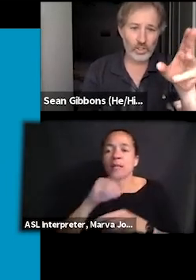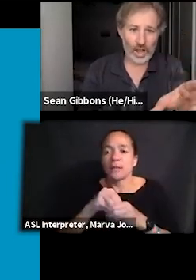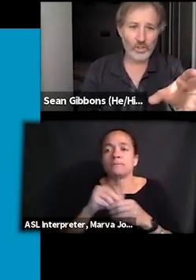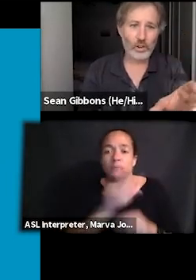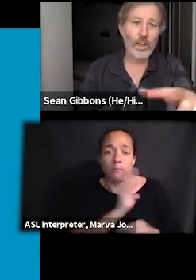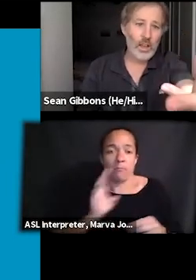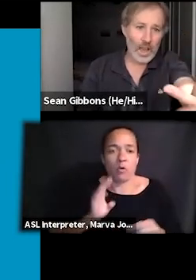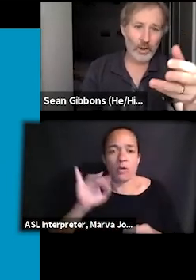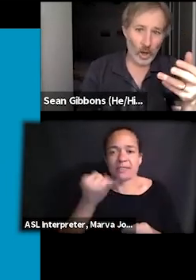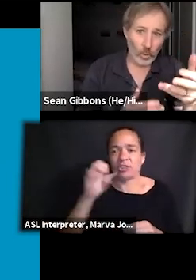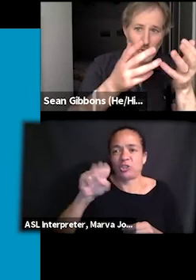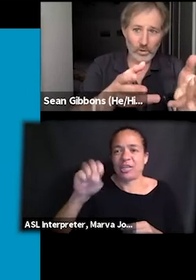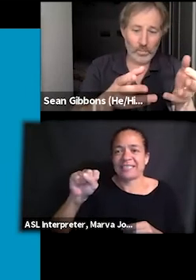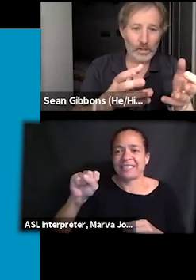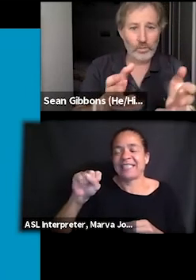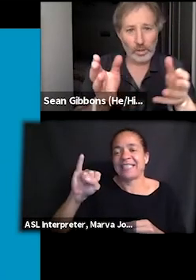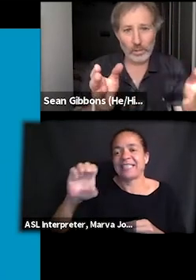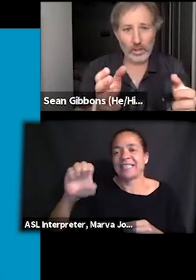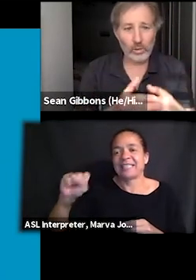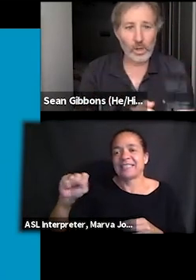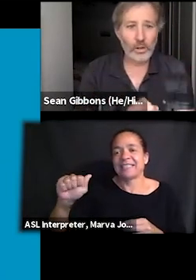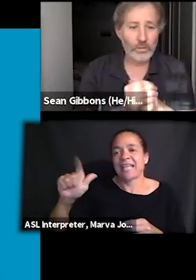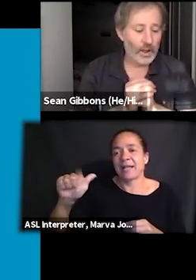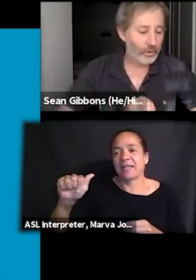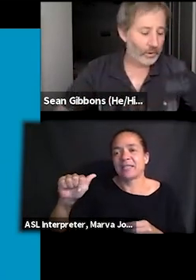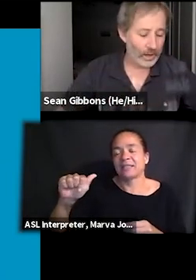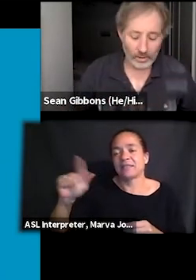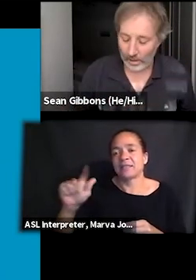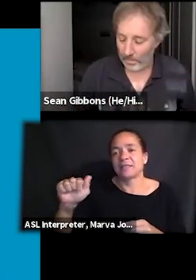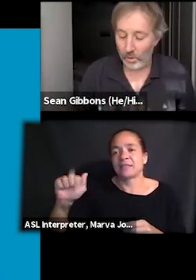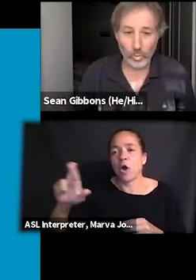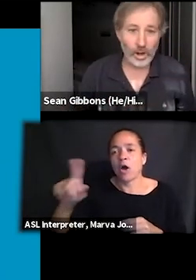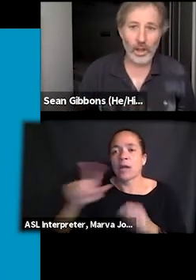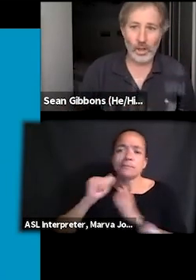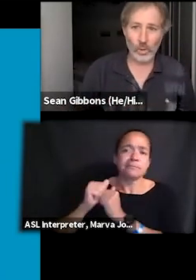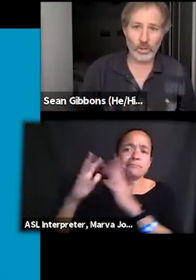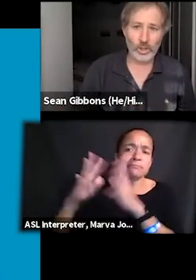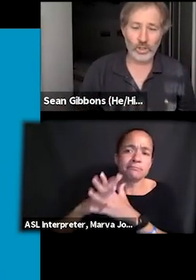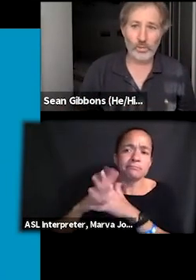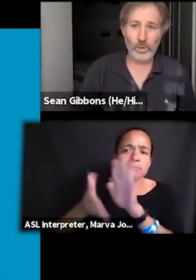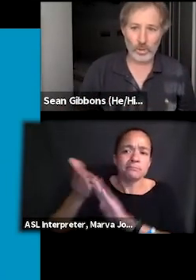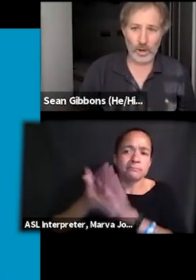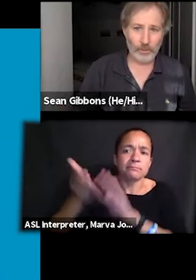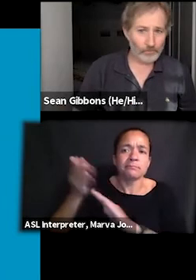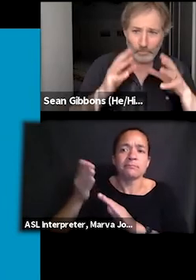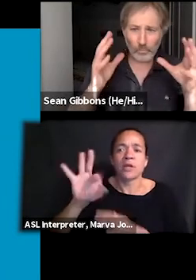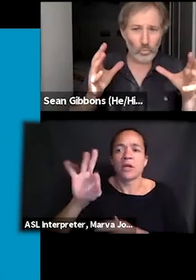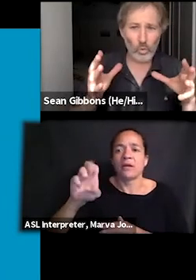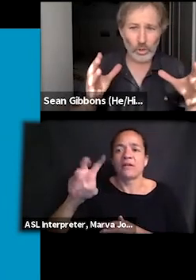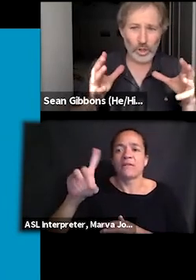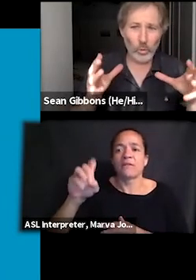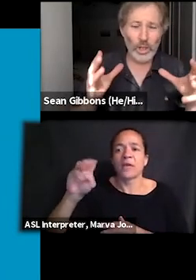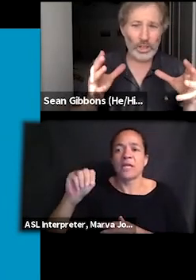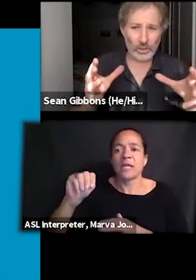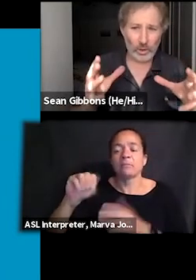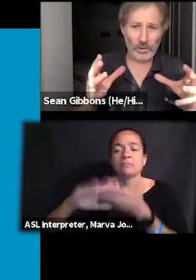Jesse Salazar. Evan, I hope, is known to many of you. He was the creator, founder, and the man who ran the organization Freedom to Marry,